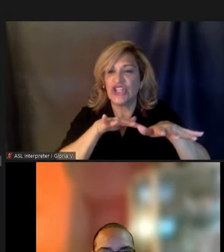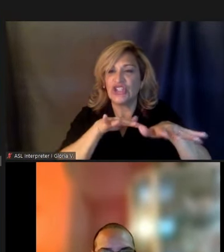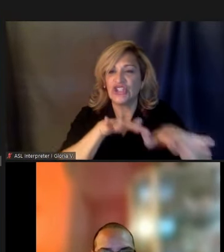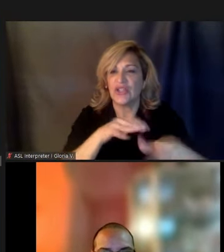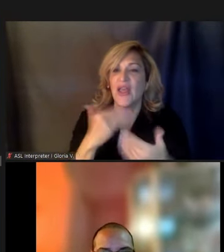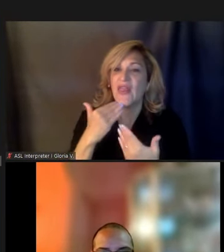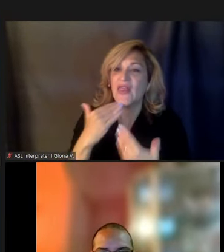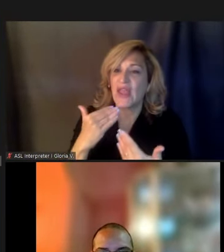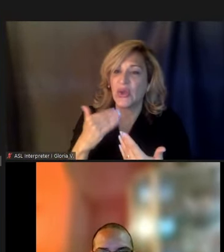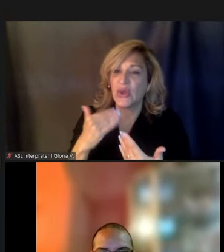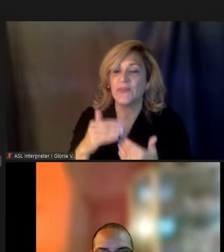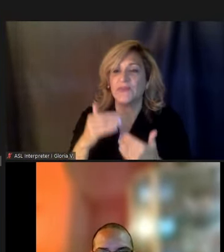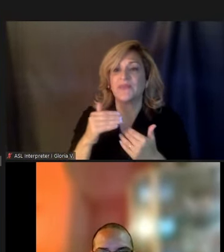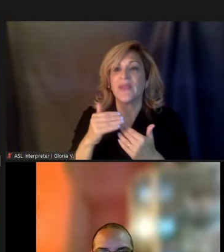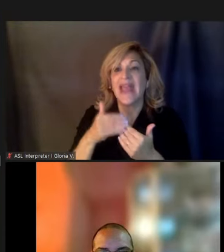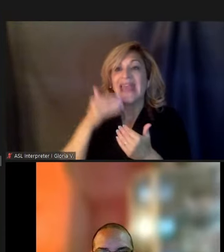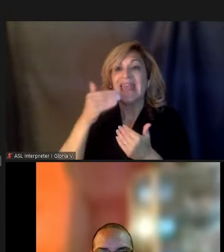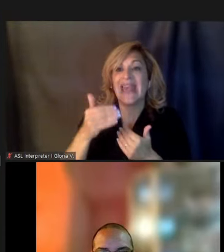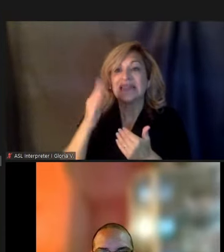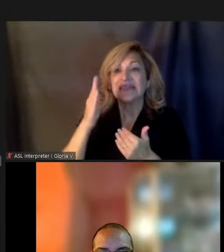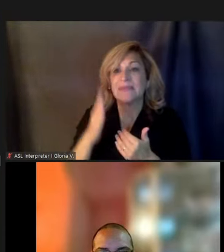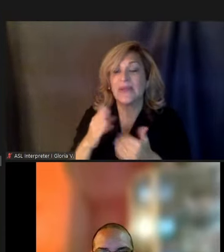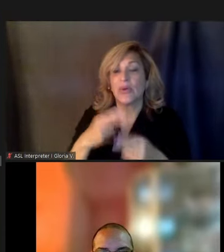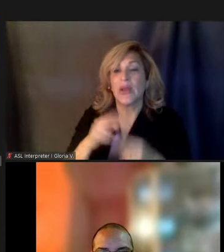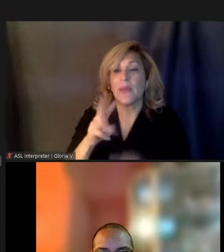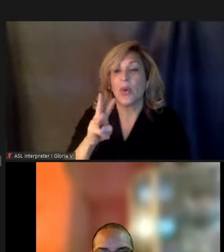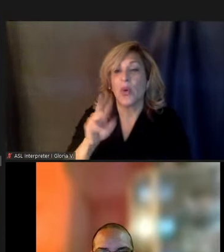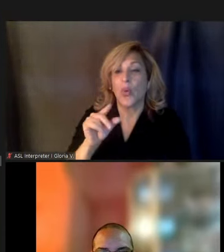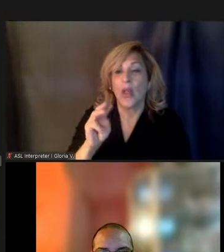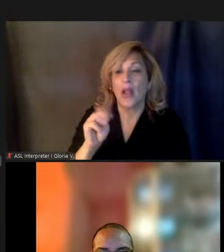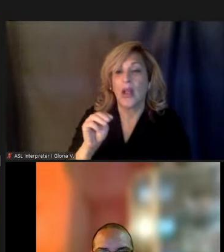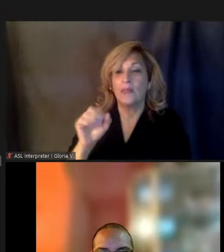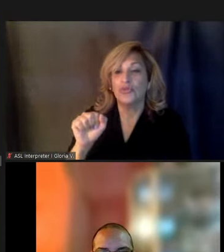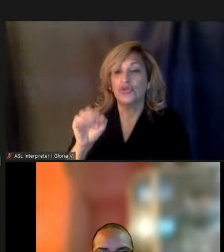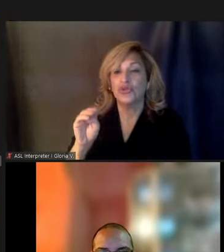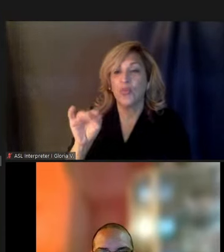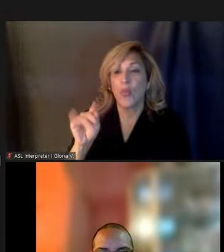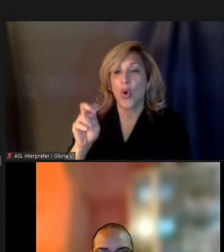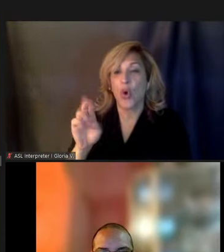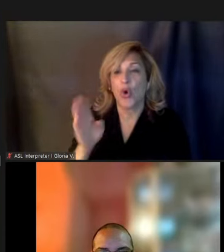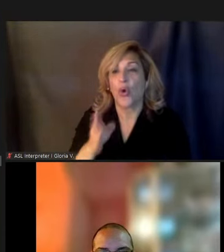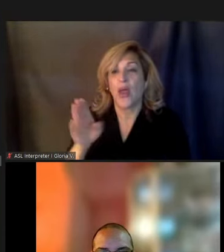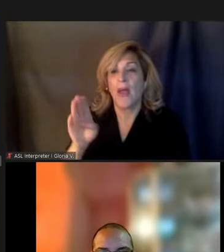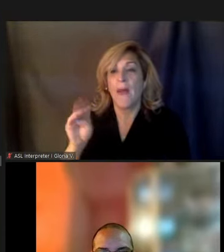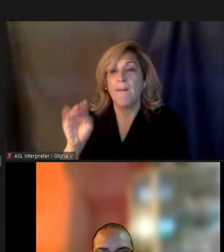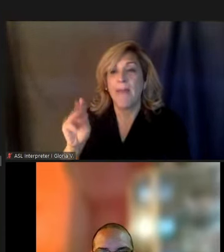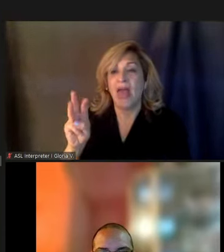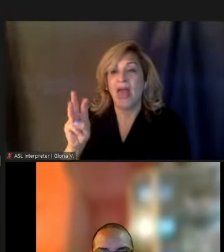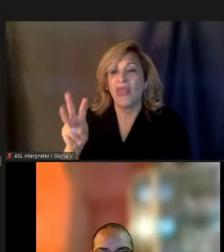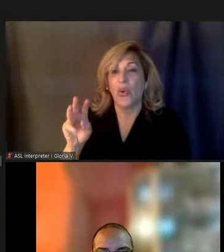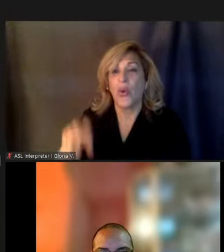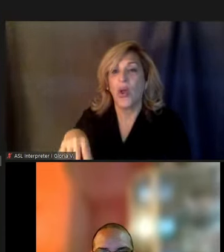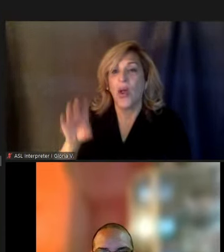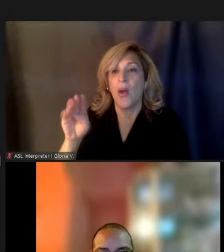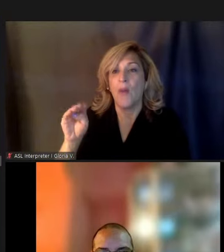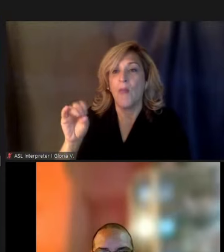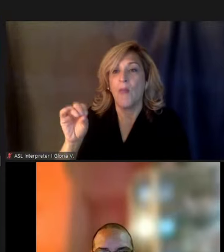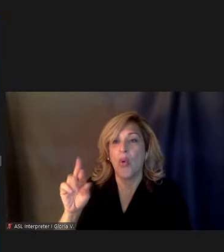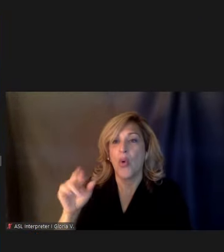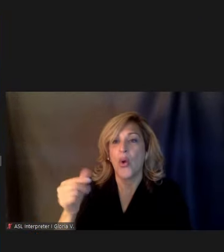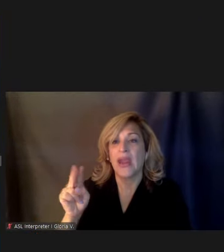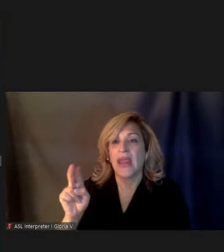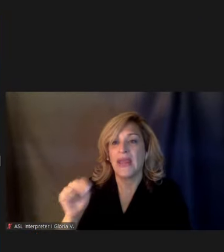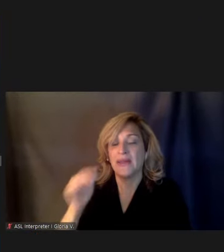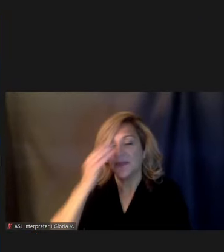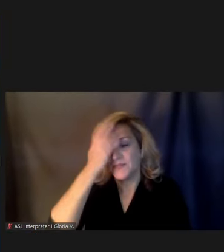The next speaker is William Schmoller, followed by Matthew Morgan.